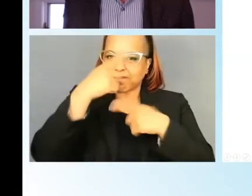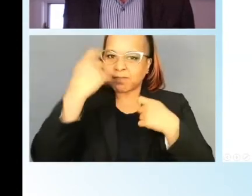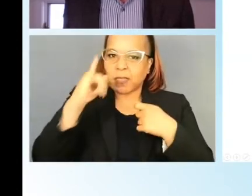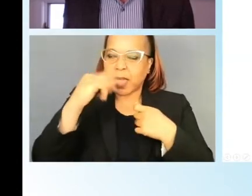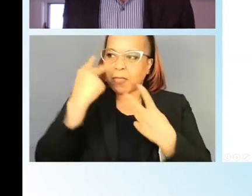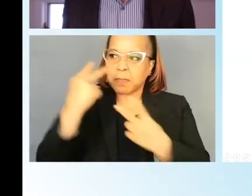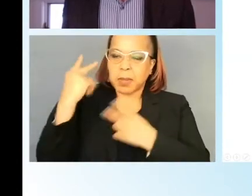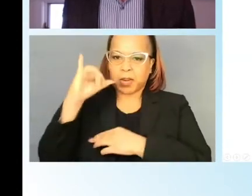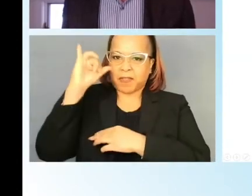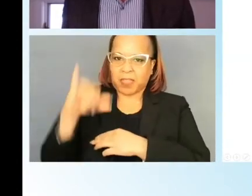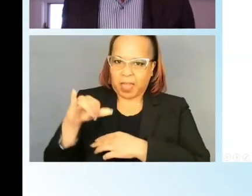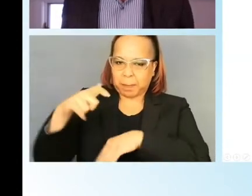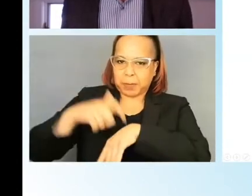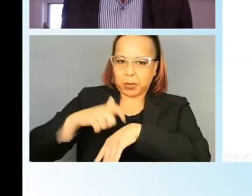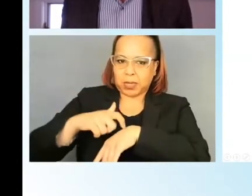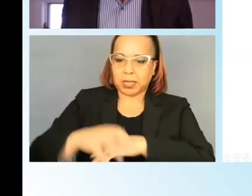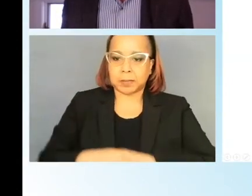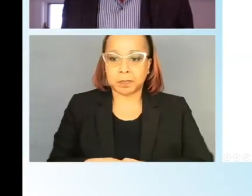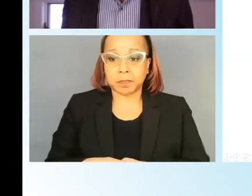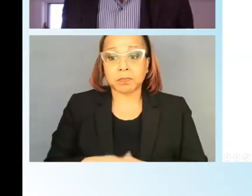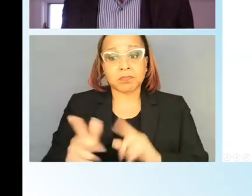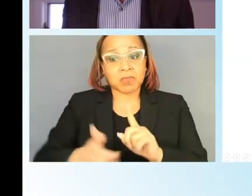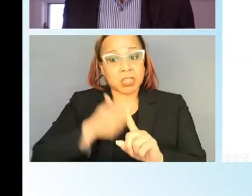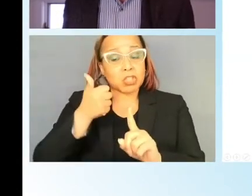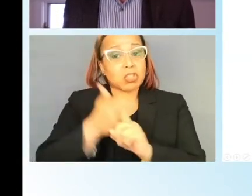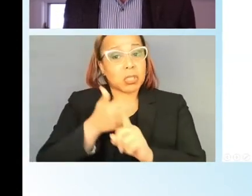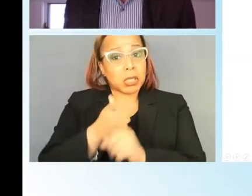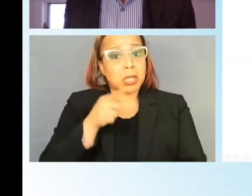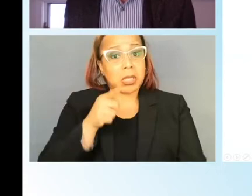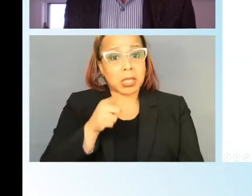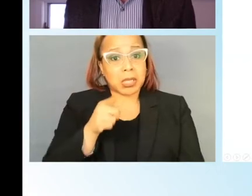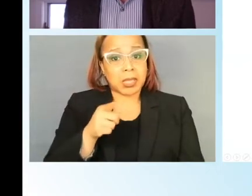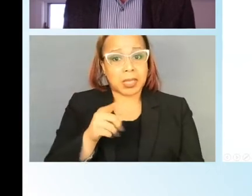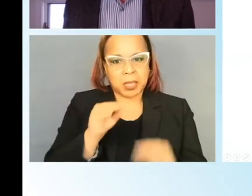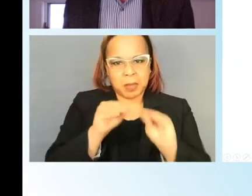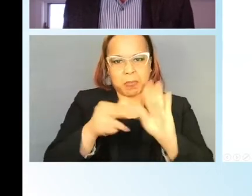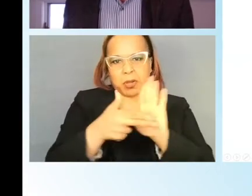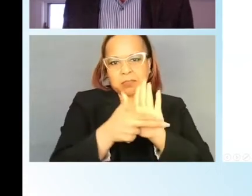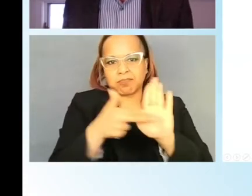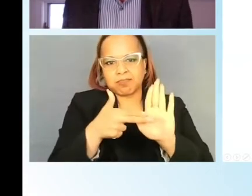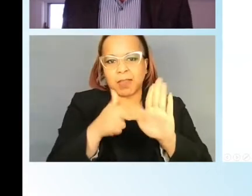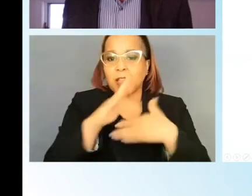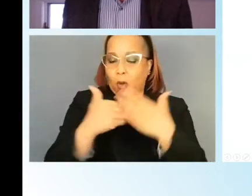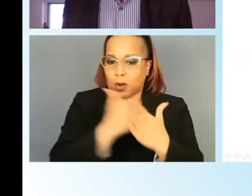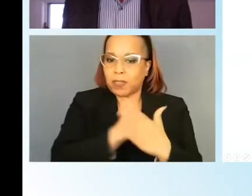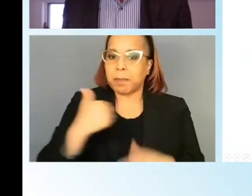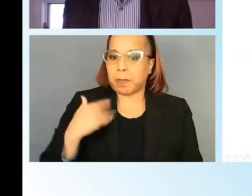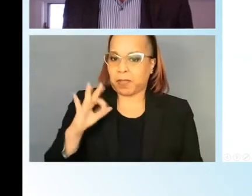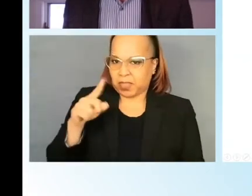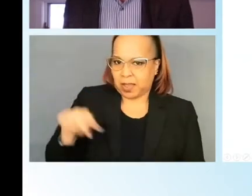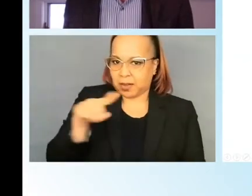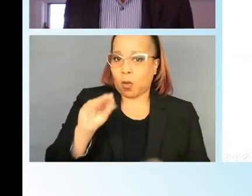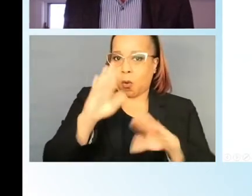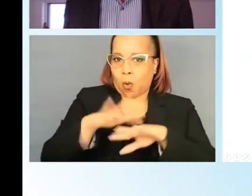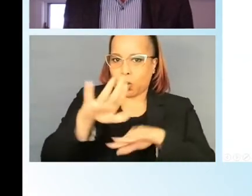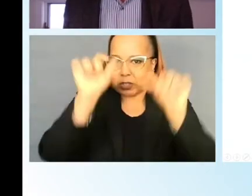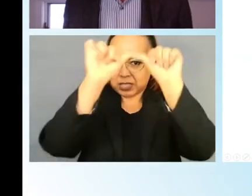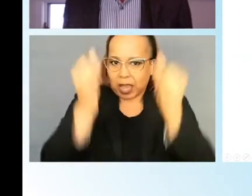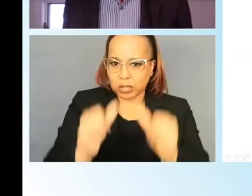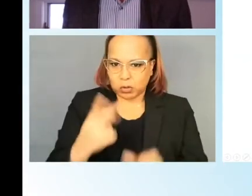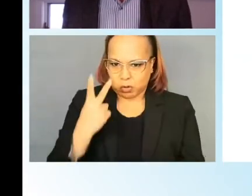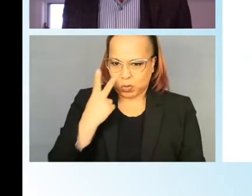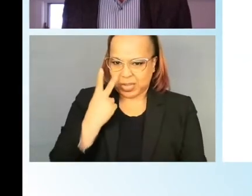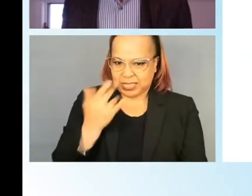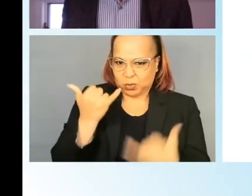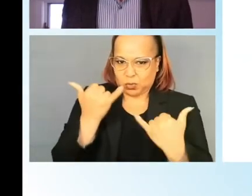that period. She actually put an inscription, as all of the members of the Nine did, on her statue, which you can see today